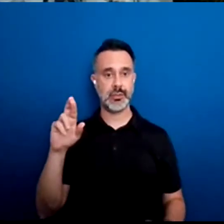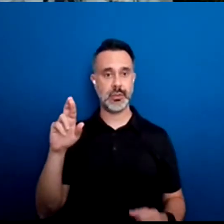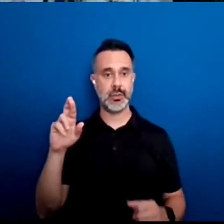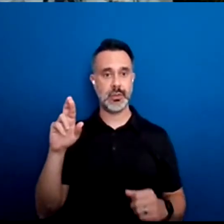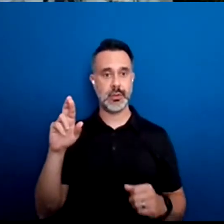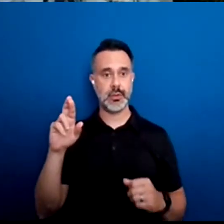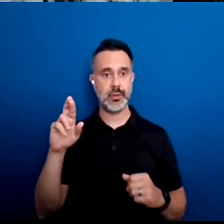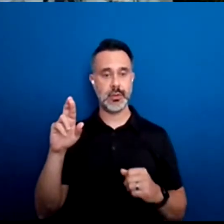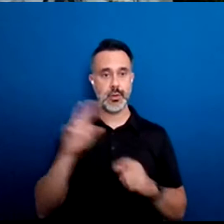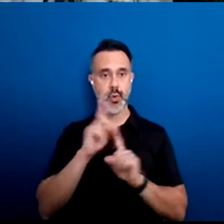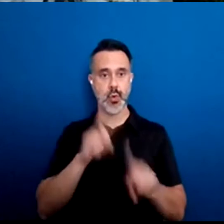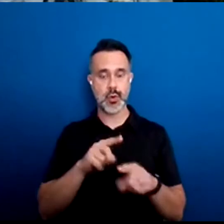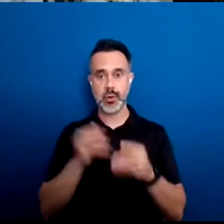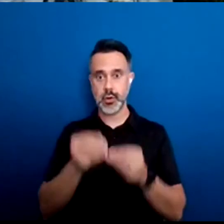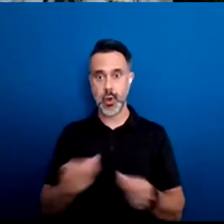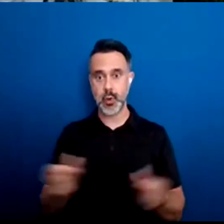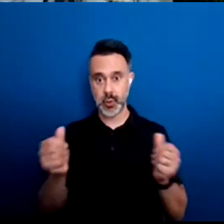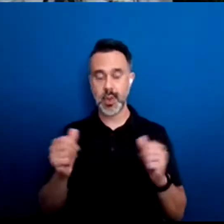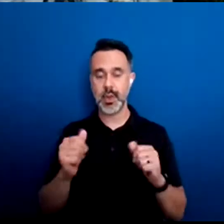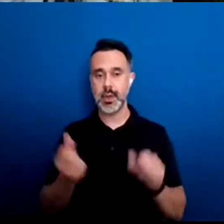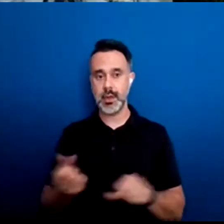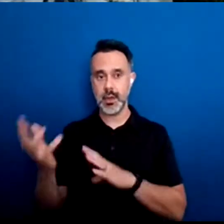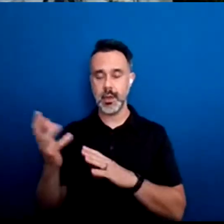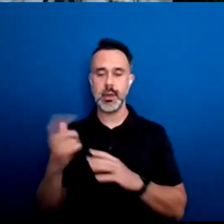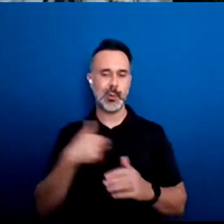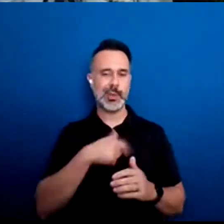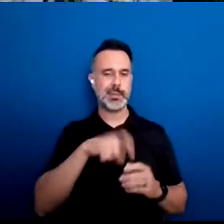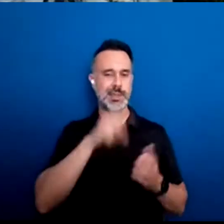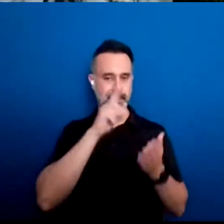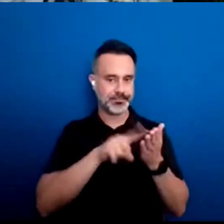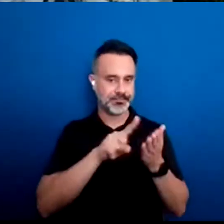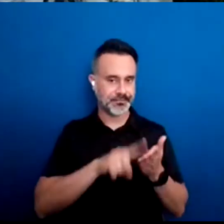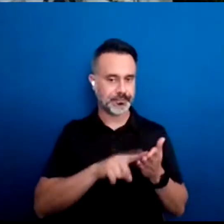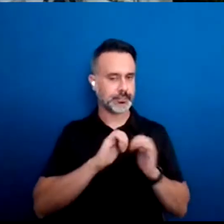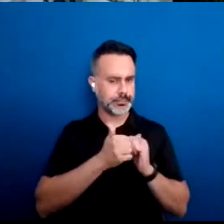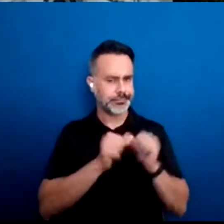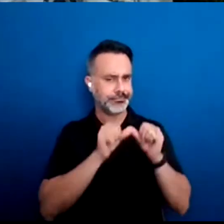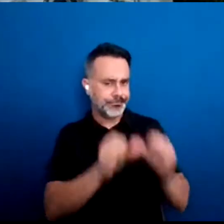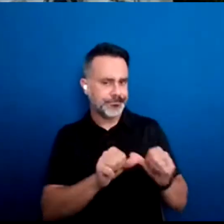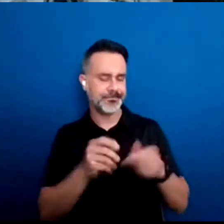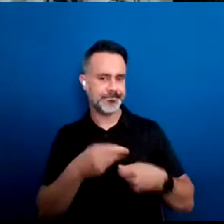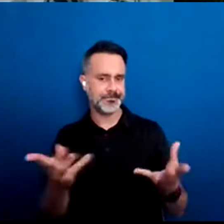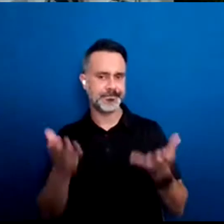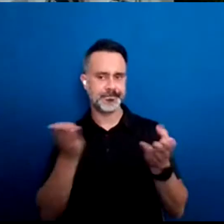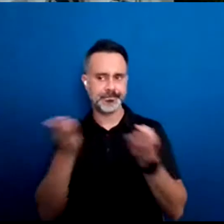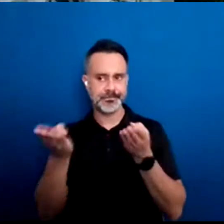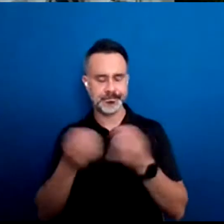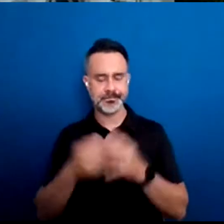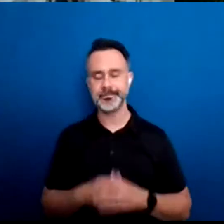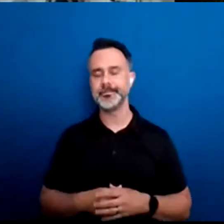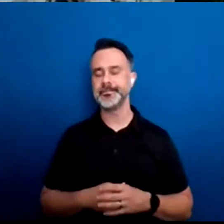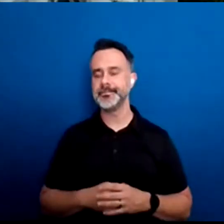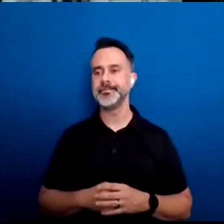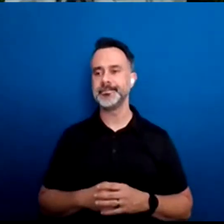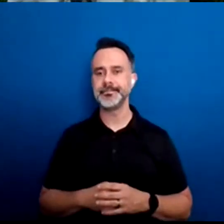that. We need to look at how we can continue to provide services. And I think this is really an